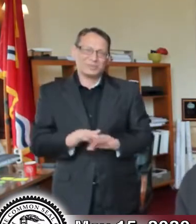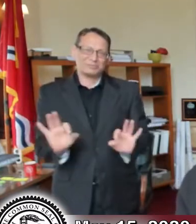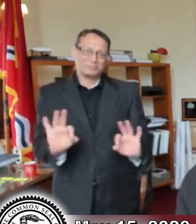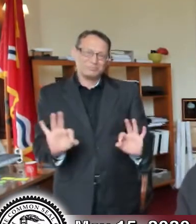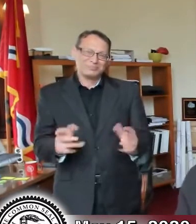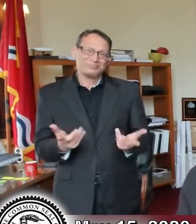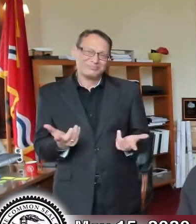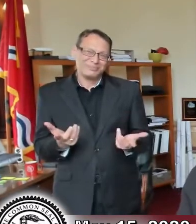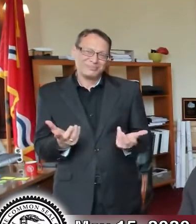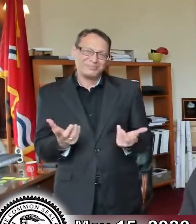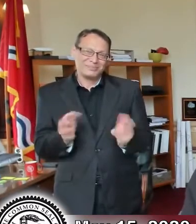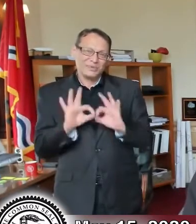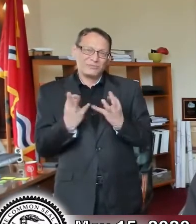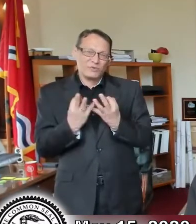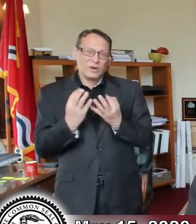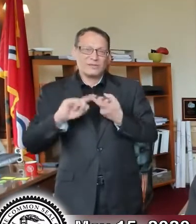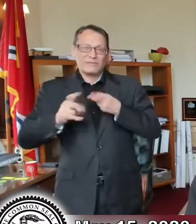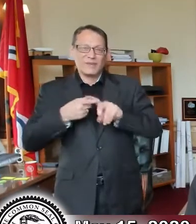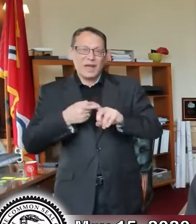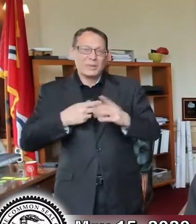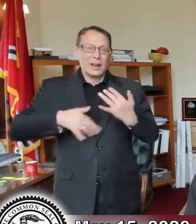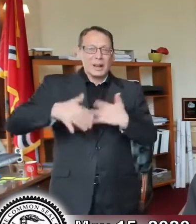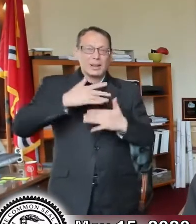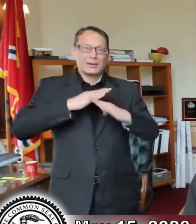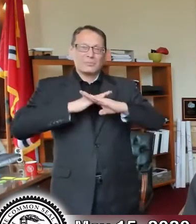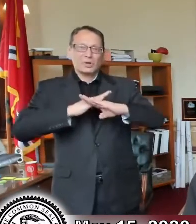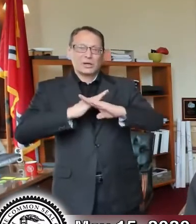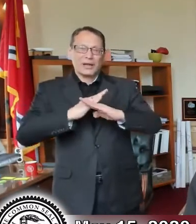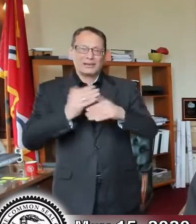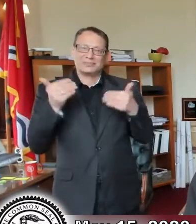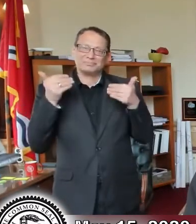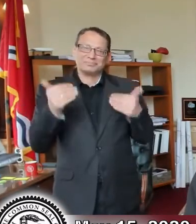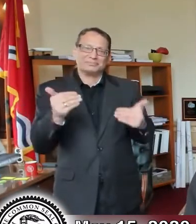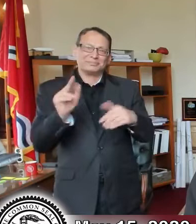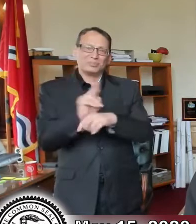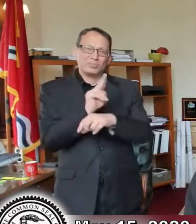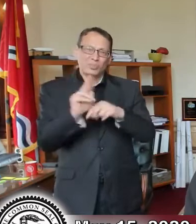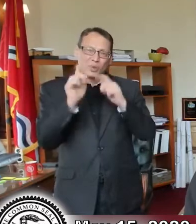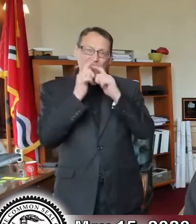friends and family and the people that you're around. So why not do it?